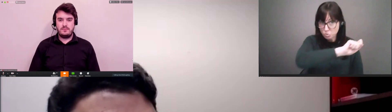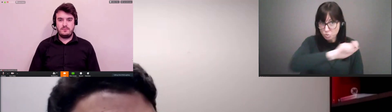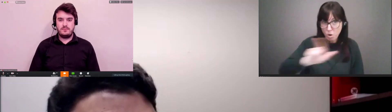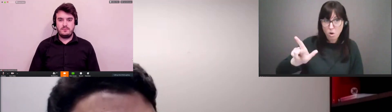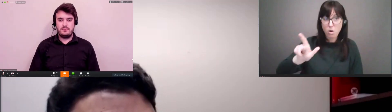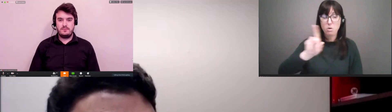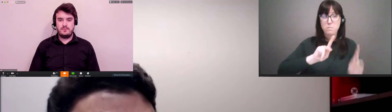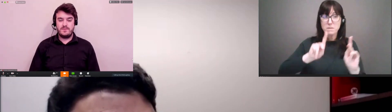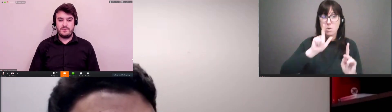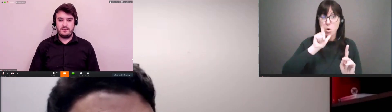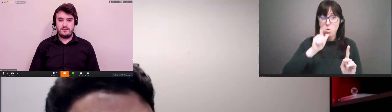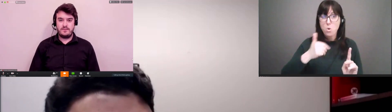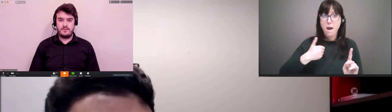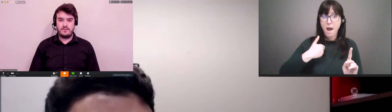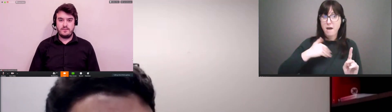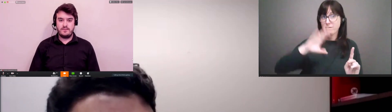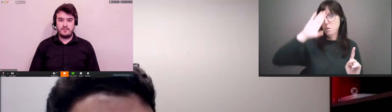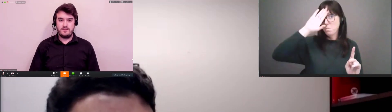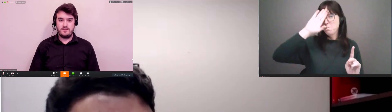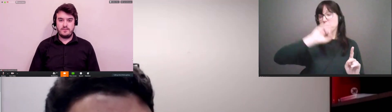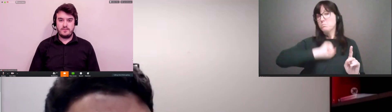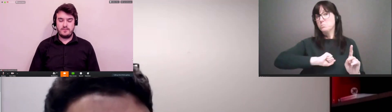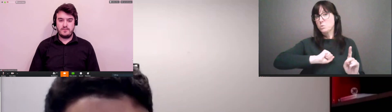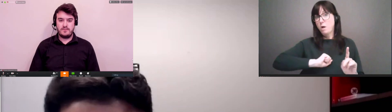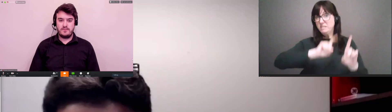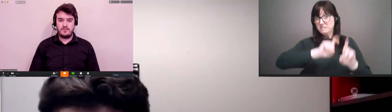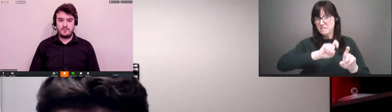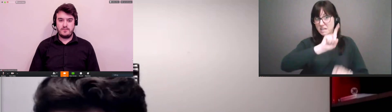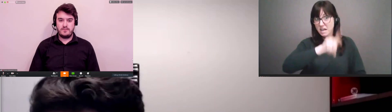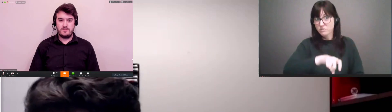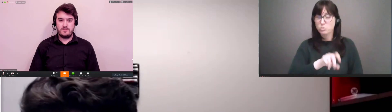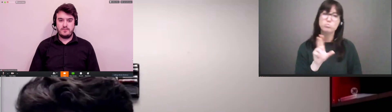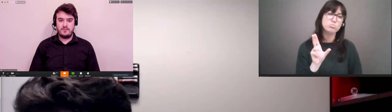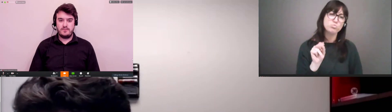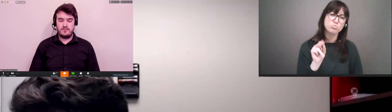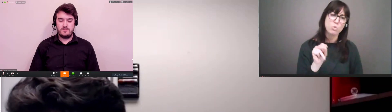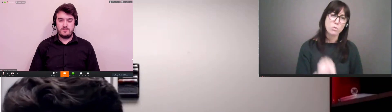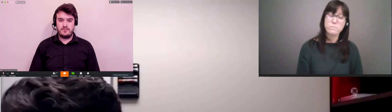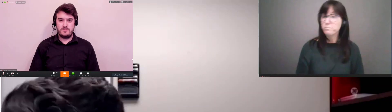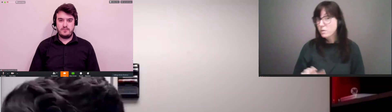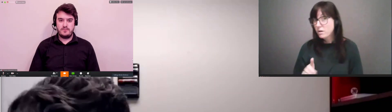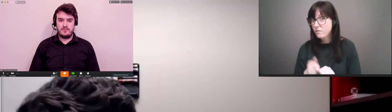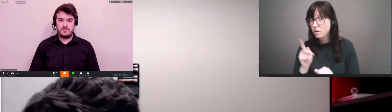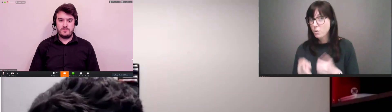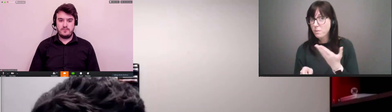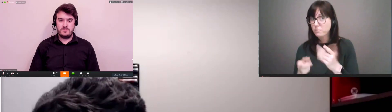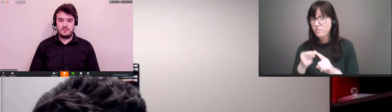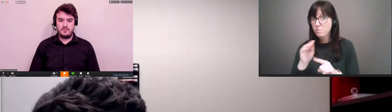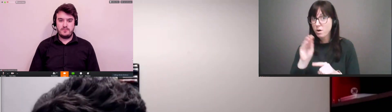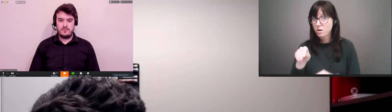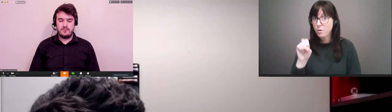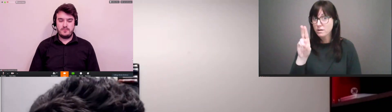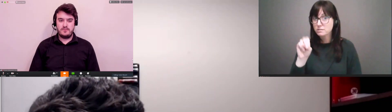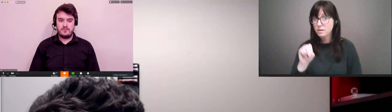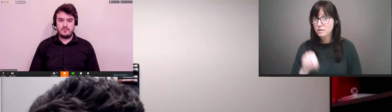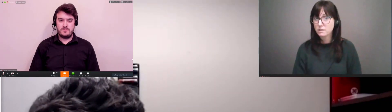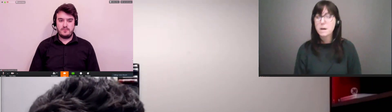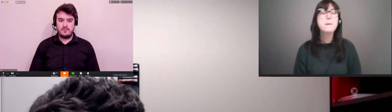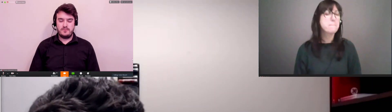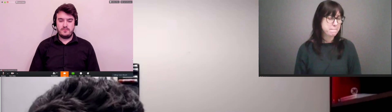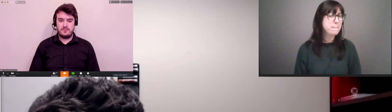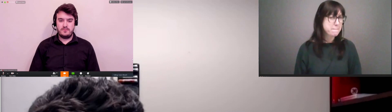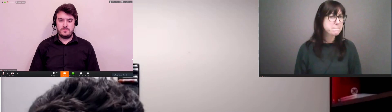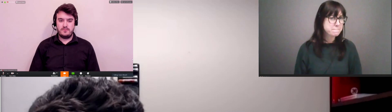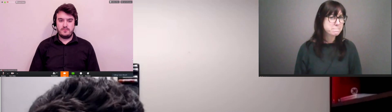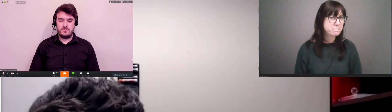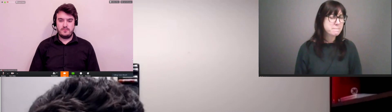symptomatic person in Ottawa to get this under control at this point. Thank you. Is there a follow-up question from Ottawa Sun? Yeah, I'm just trying